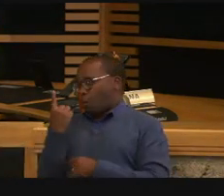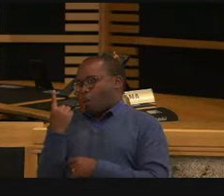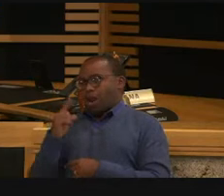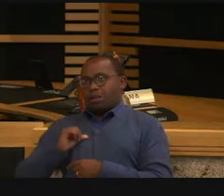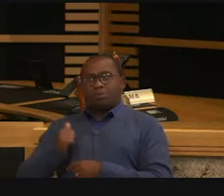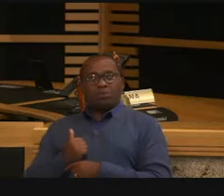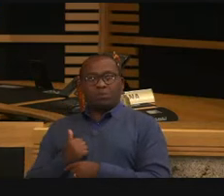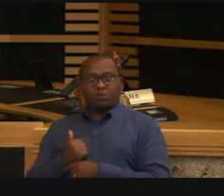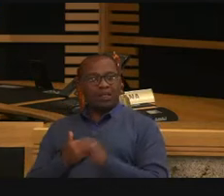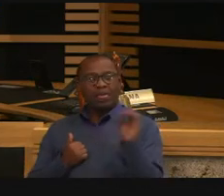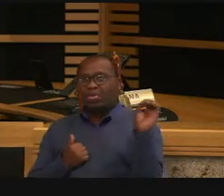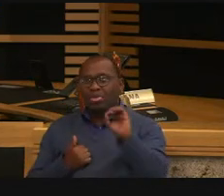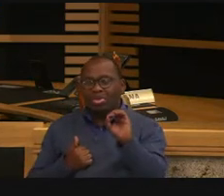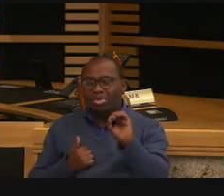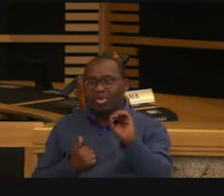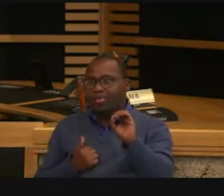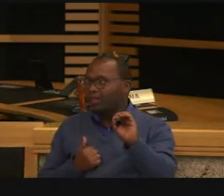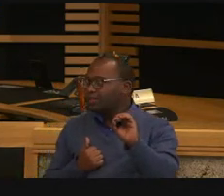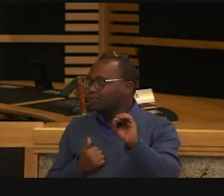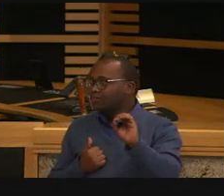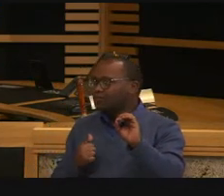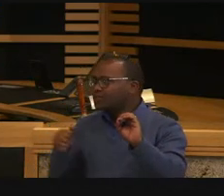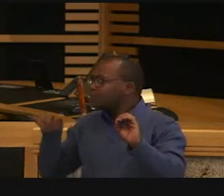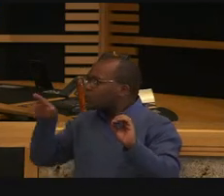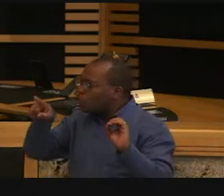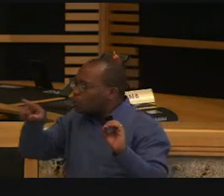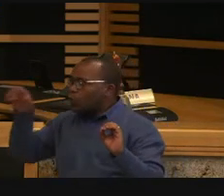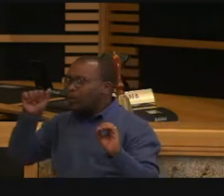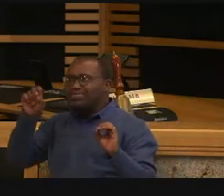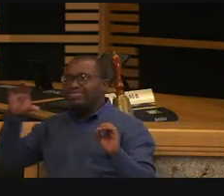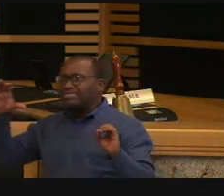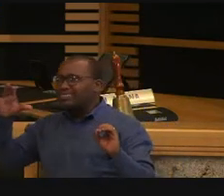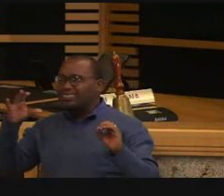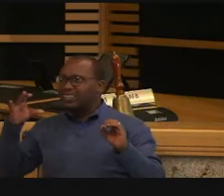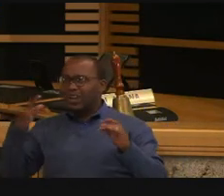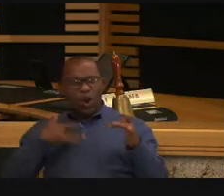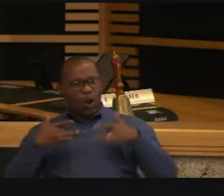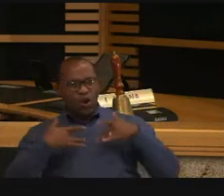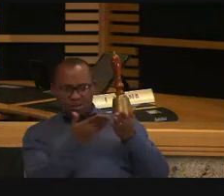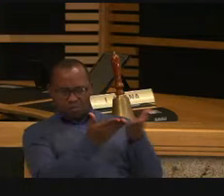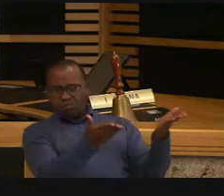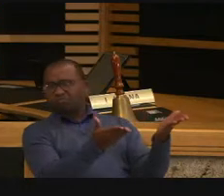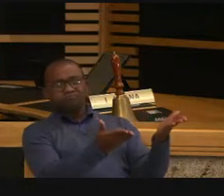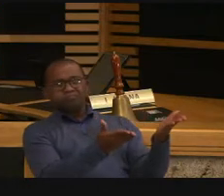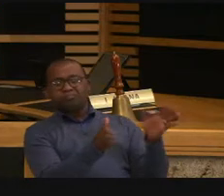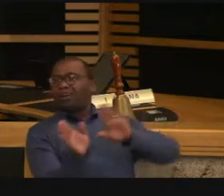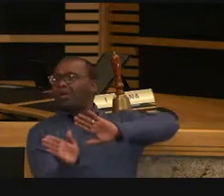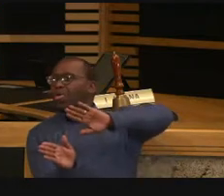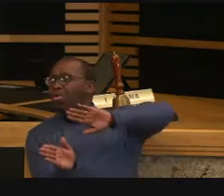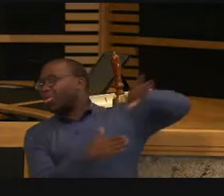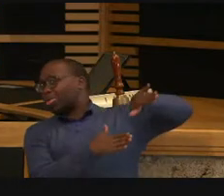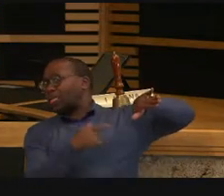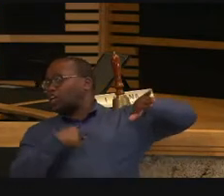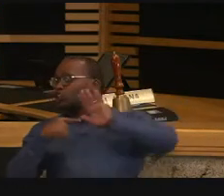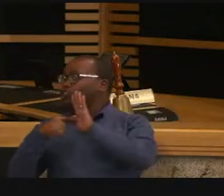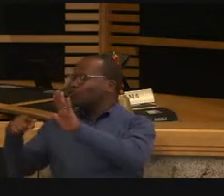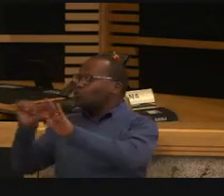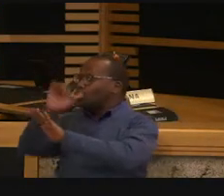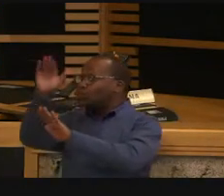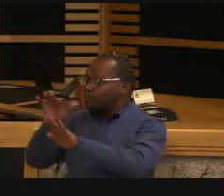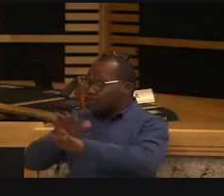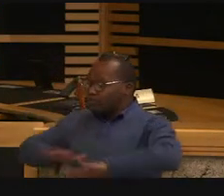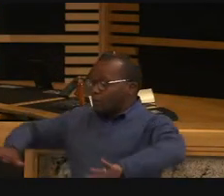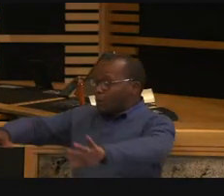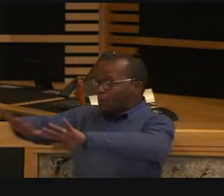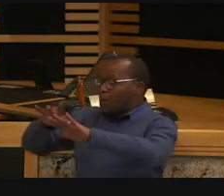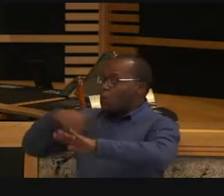government. So need not to worry too much about those particular people. Let's tell the people of this country what is it that we have done for them